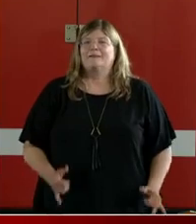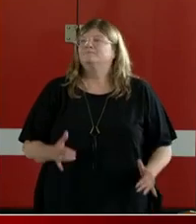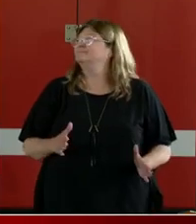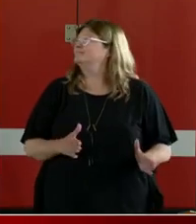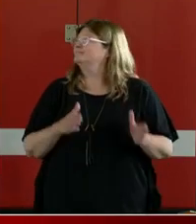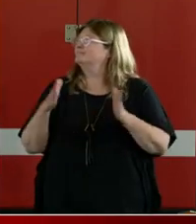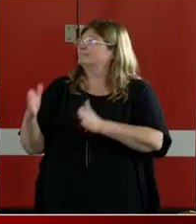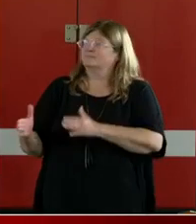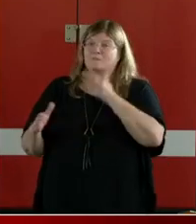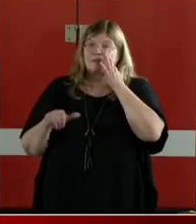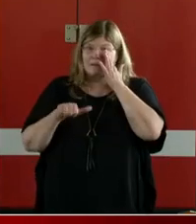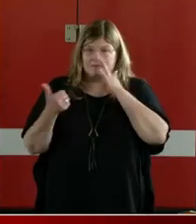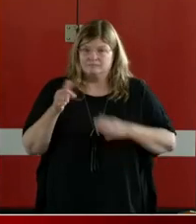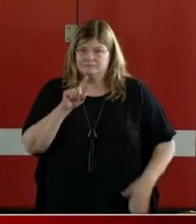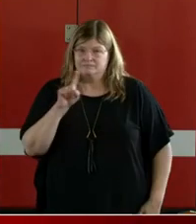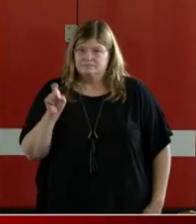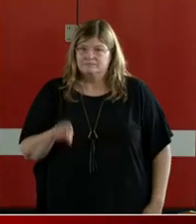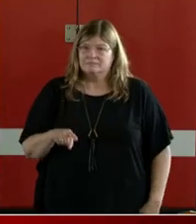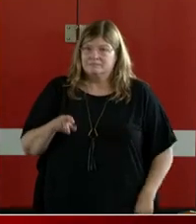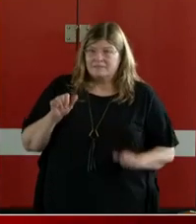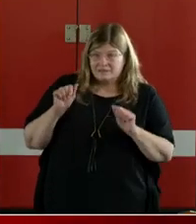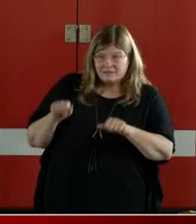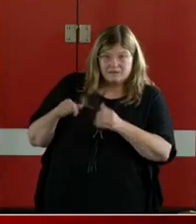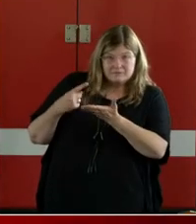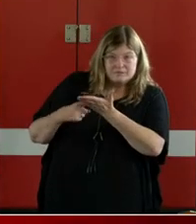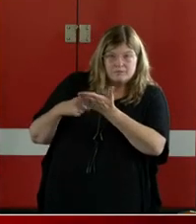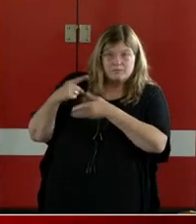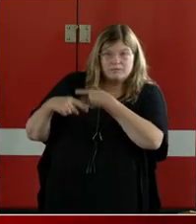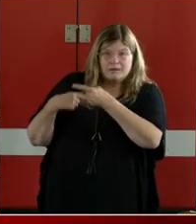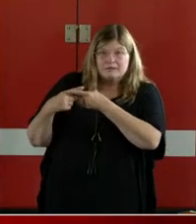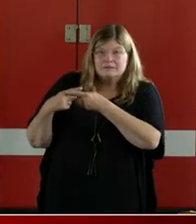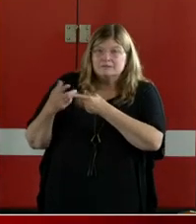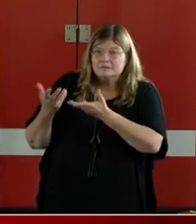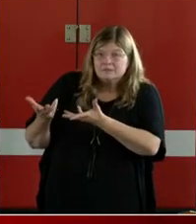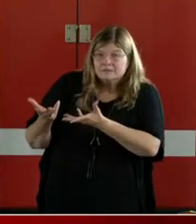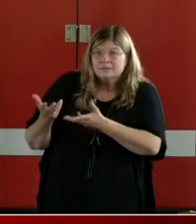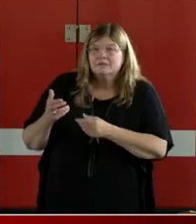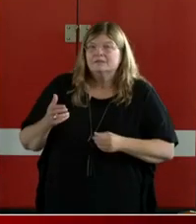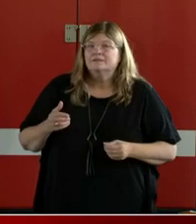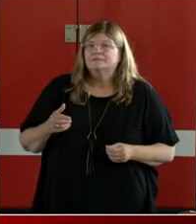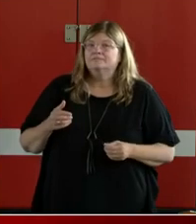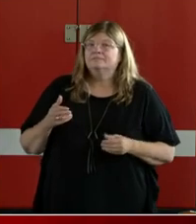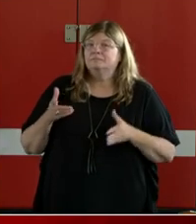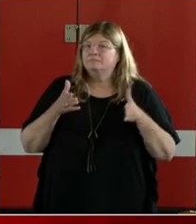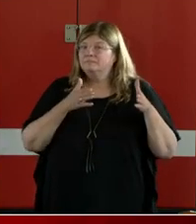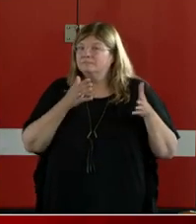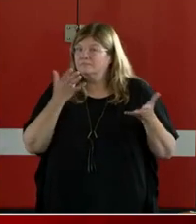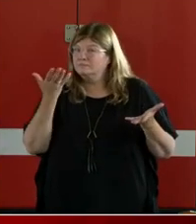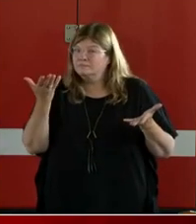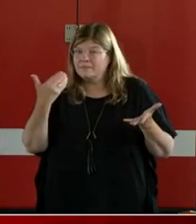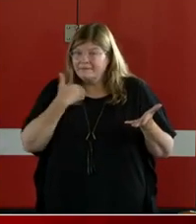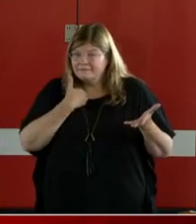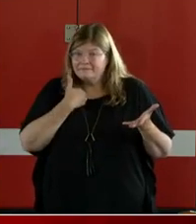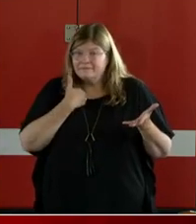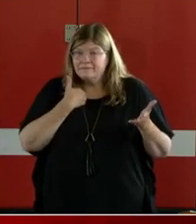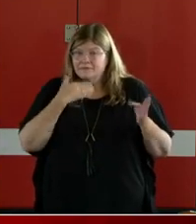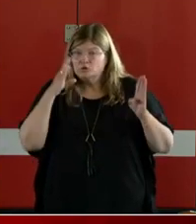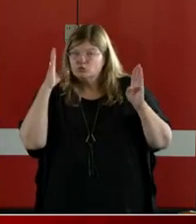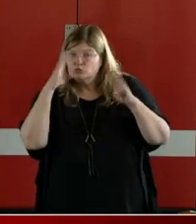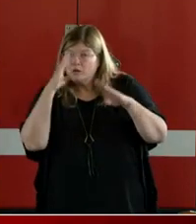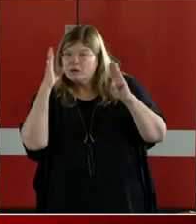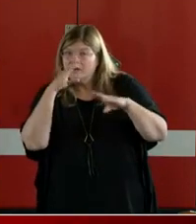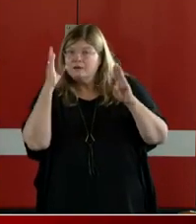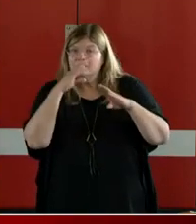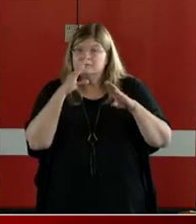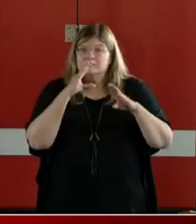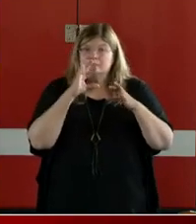Would you be able to talk a little bit about inheriting a department that had some trouble when you first started and what you sought to improve